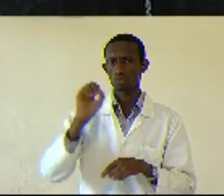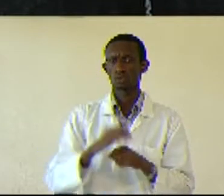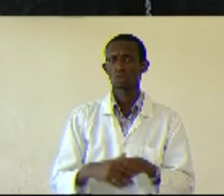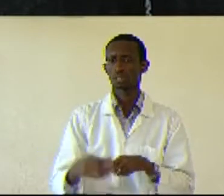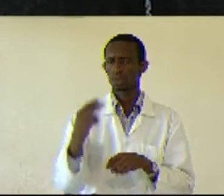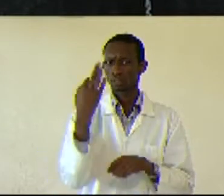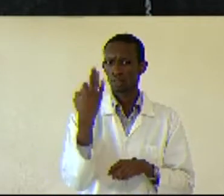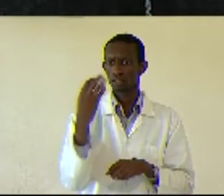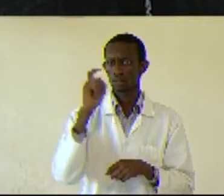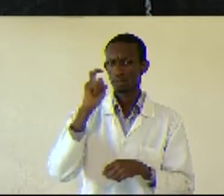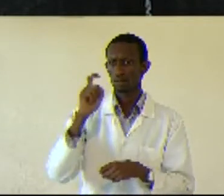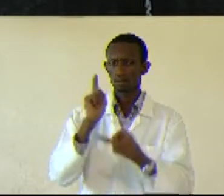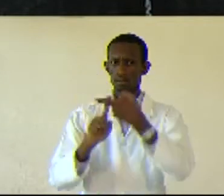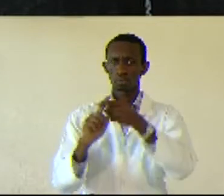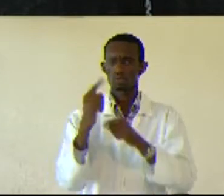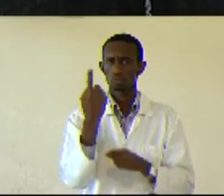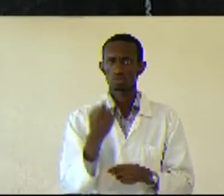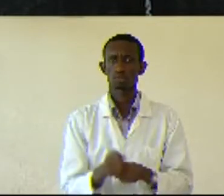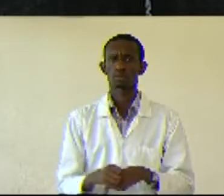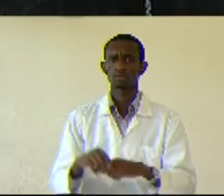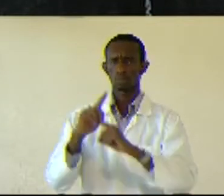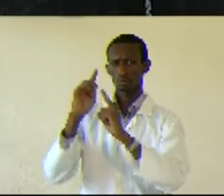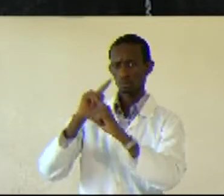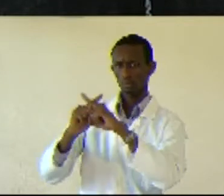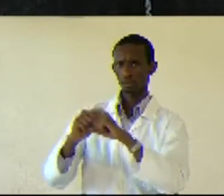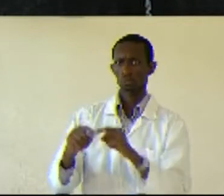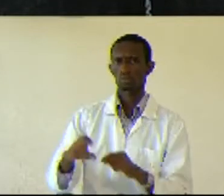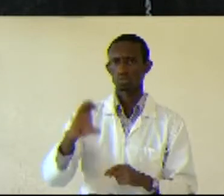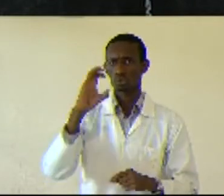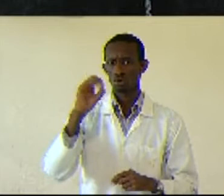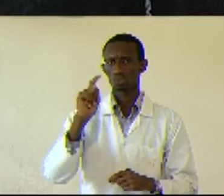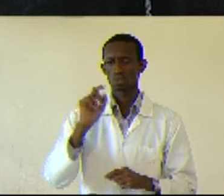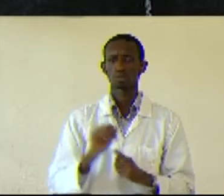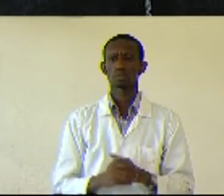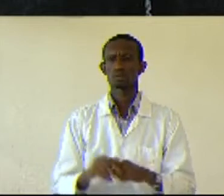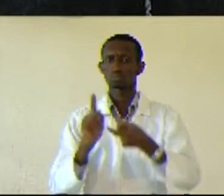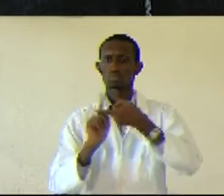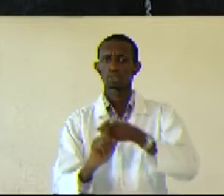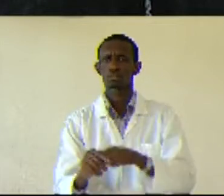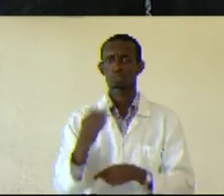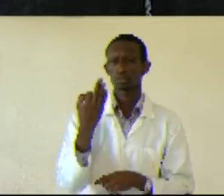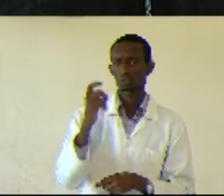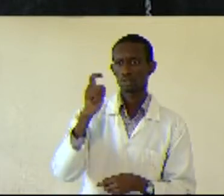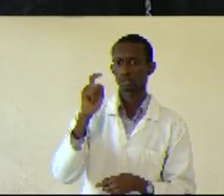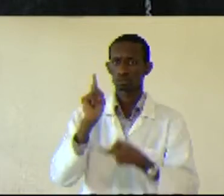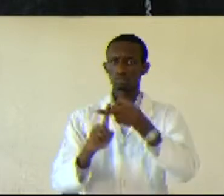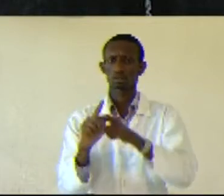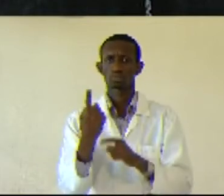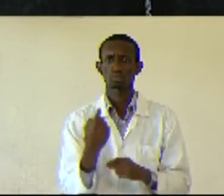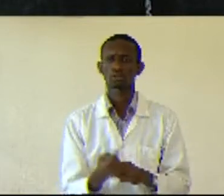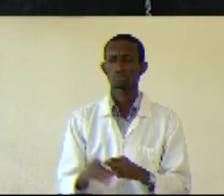plus 1 times cotan of 3x plus 1